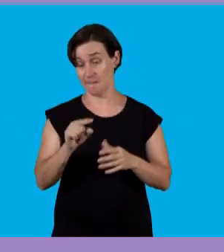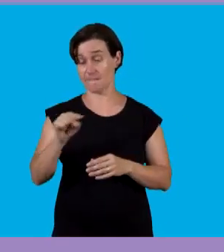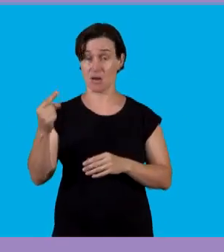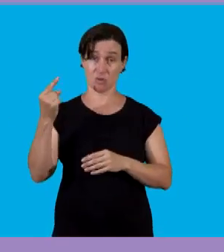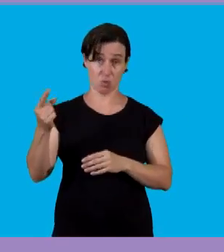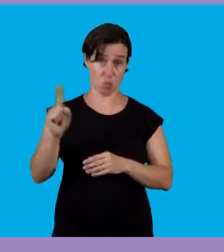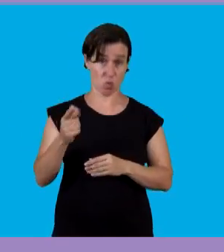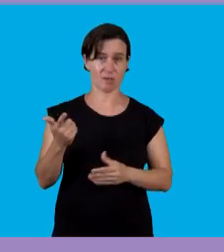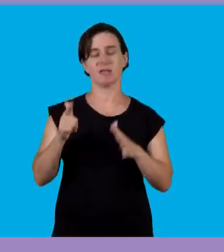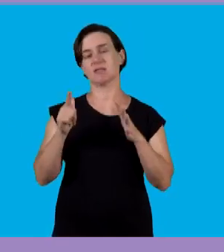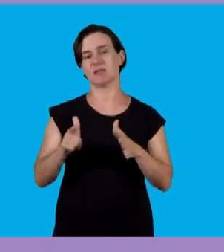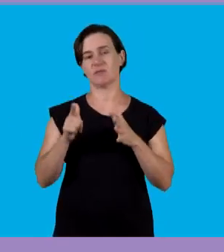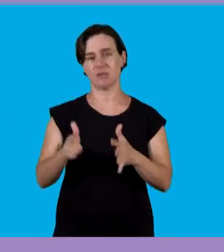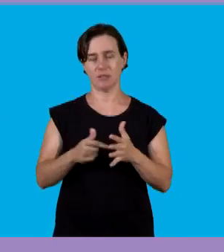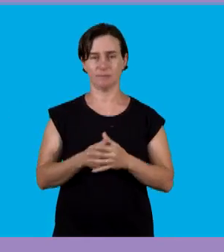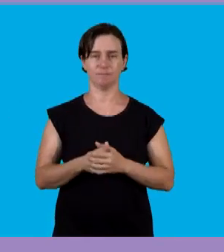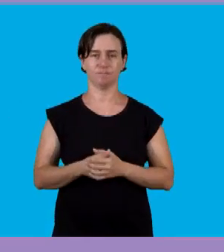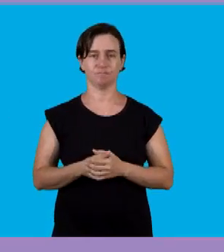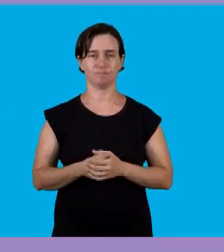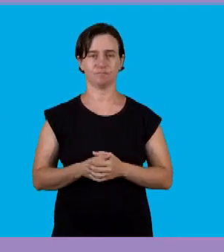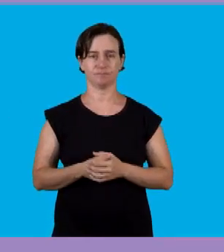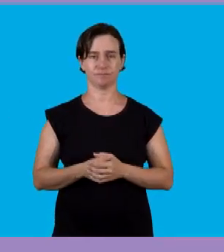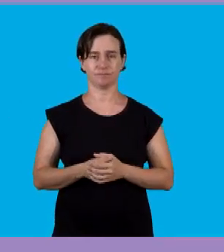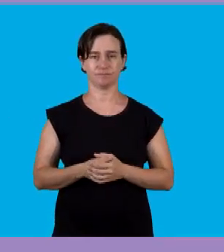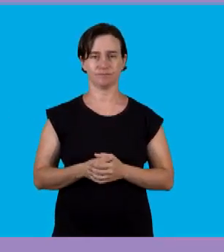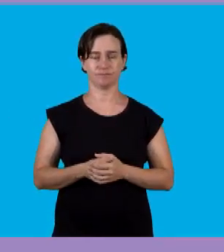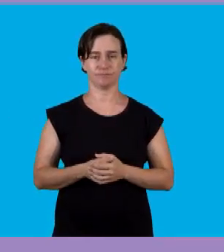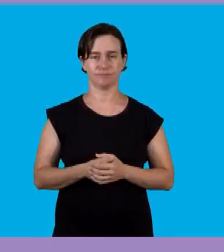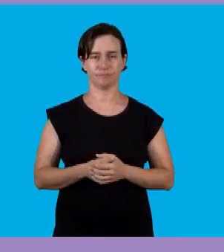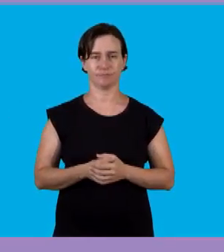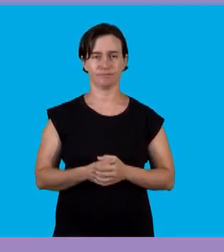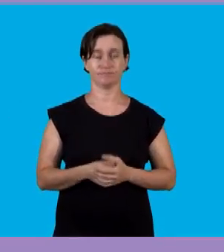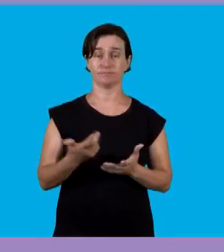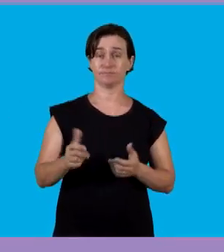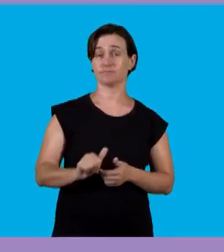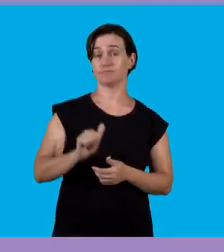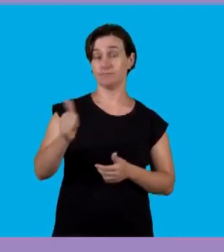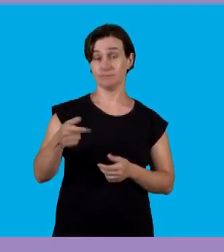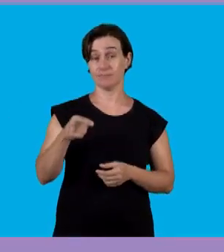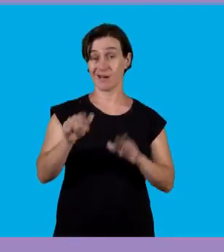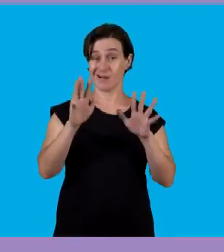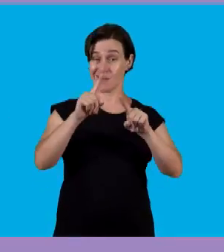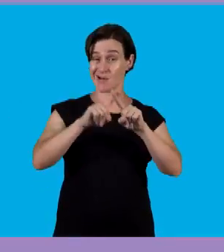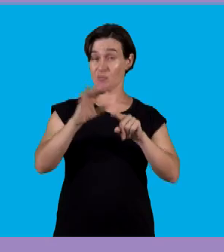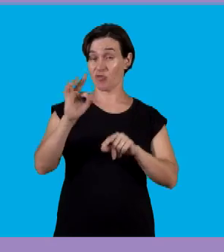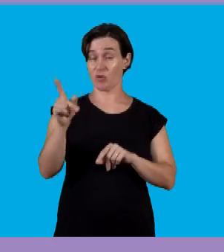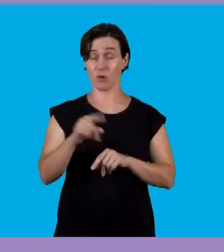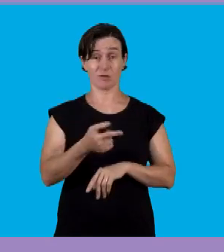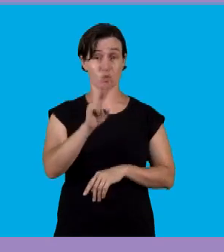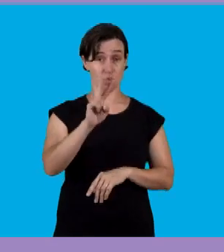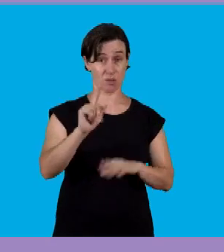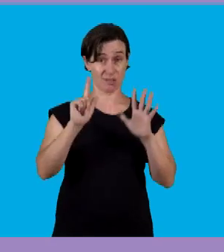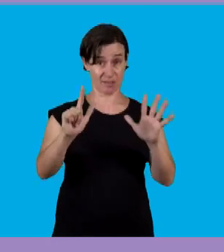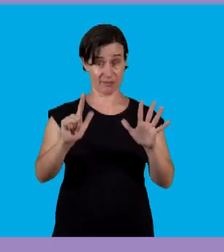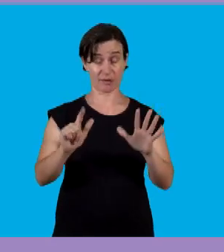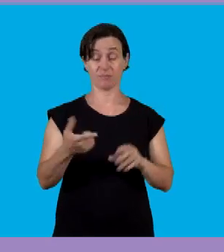and when we subtract 1 from that answer, that is going to be a 17. 9 multiplied by 3,